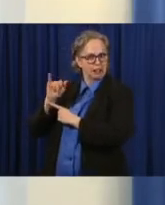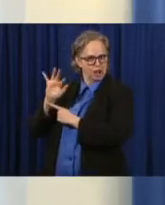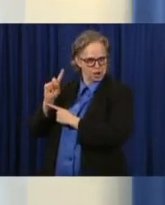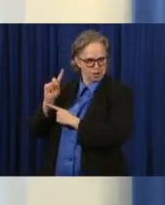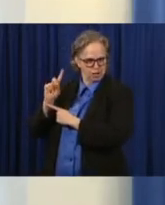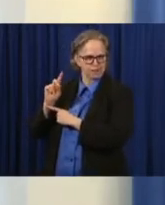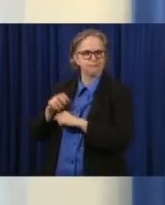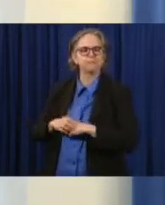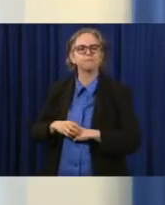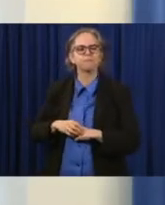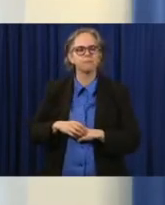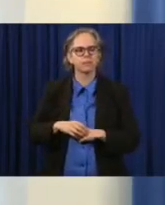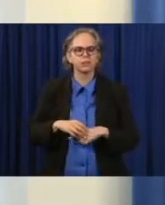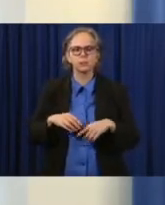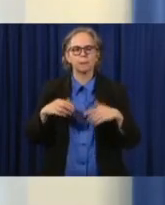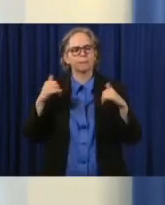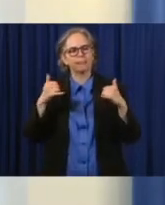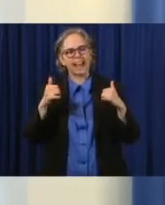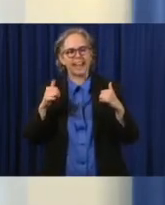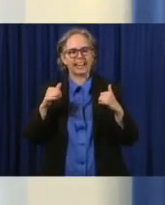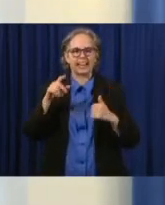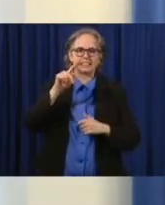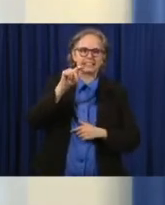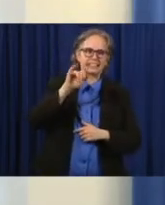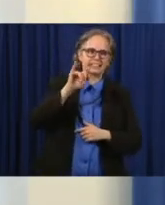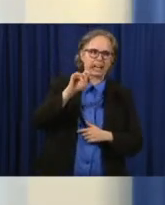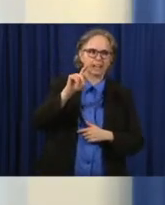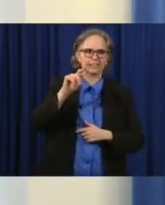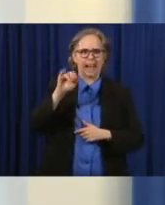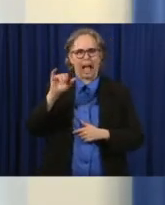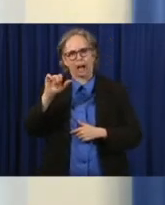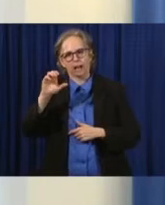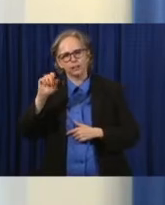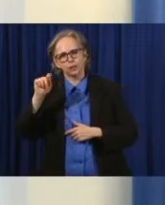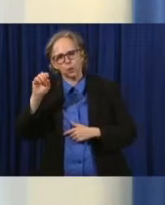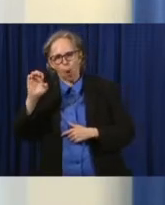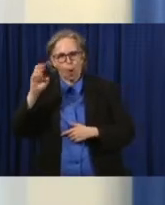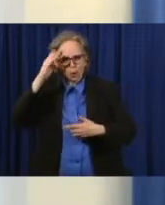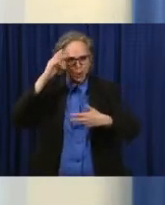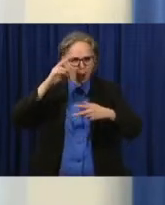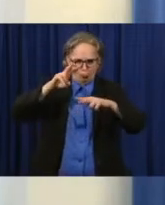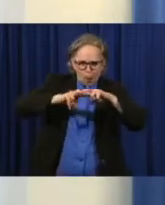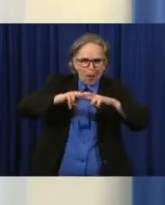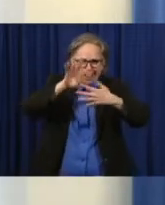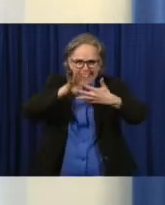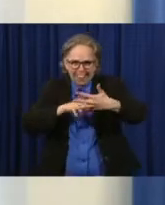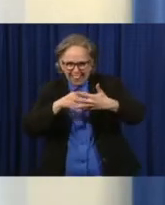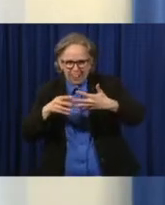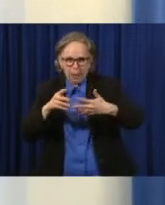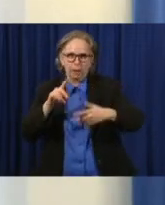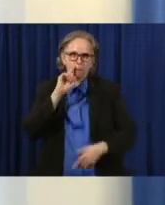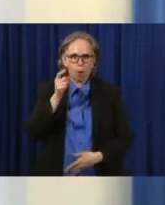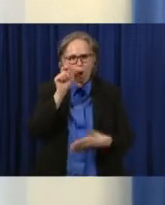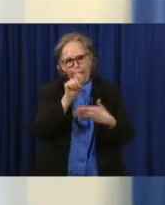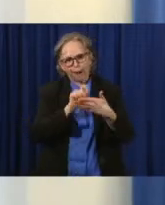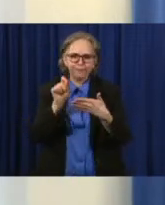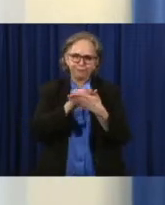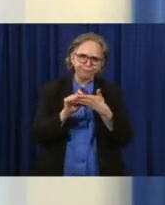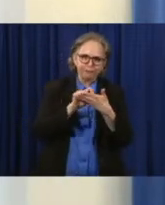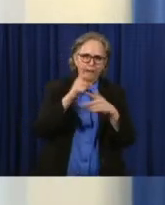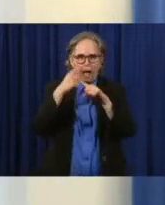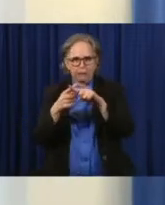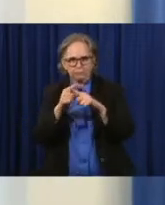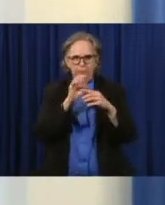to stay from being bored. We're seeing a lot of things like chalk art and other things have a resurgence, sewing and masks and